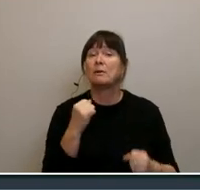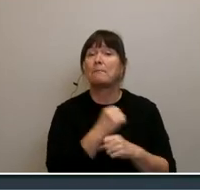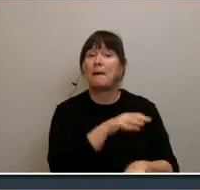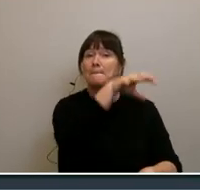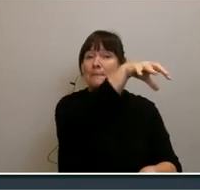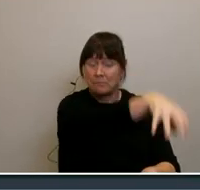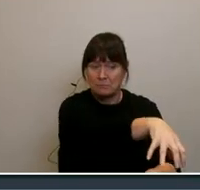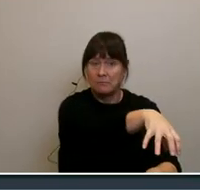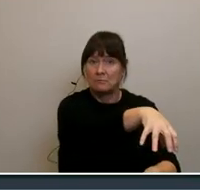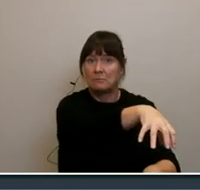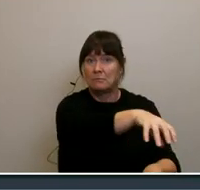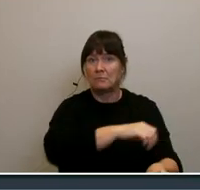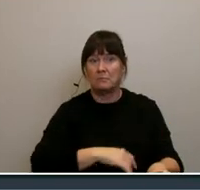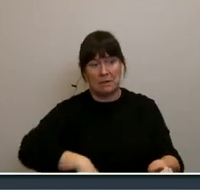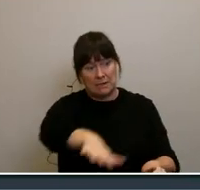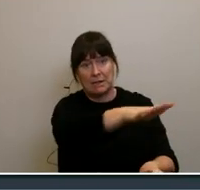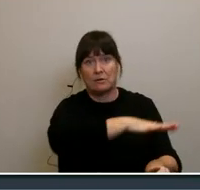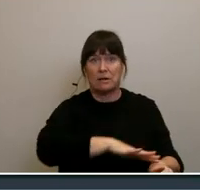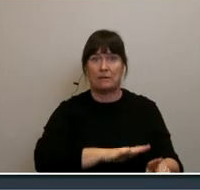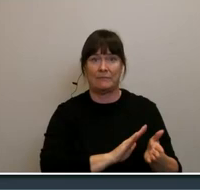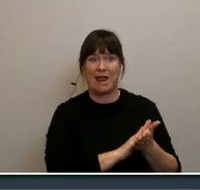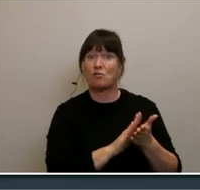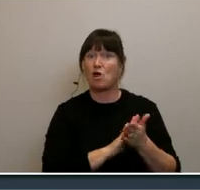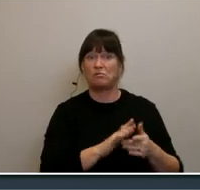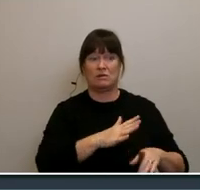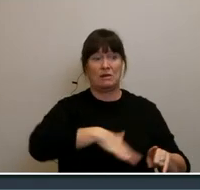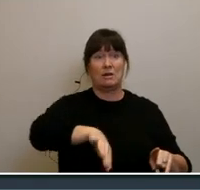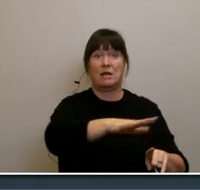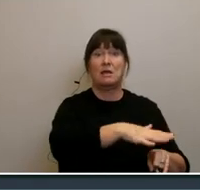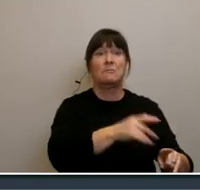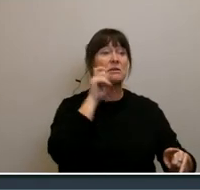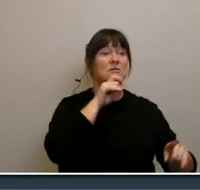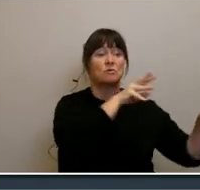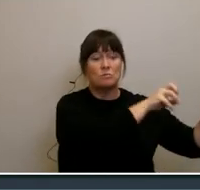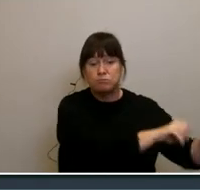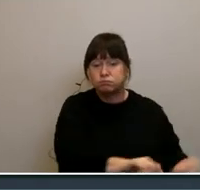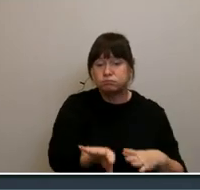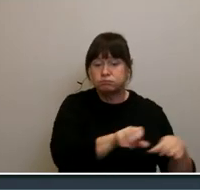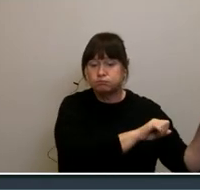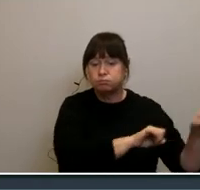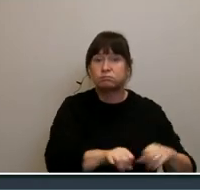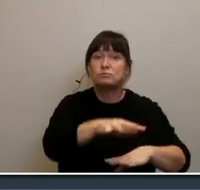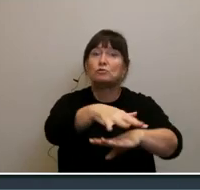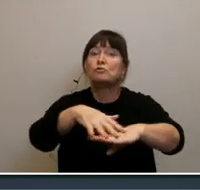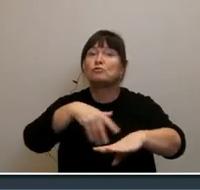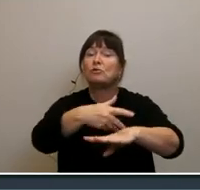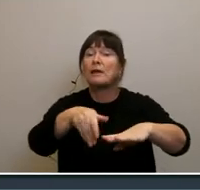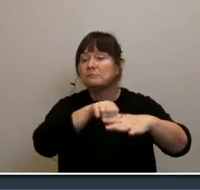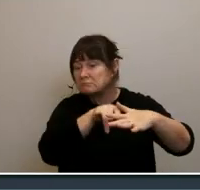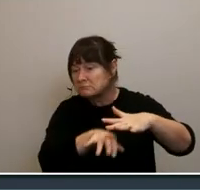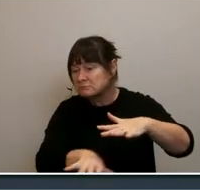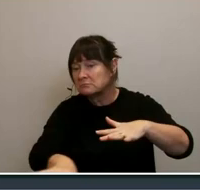that boom area, at Harold Holt area, to take the water across into that drain so it can be